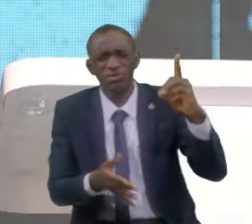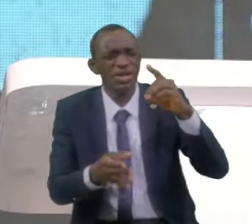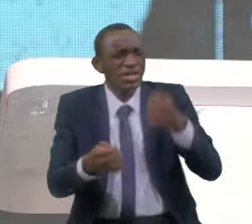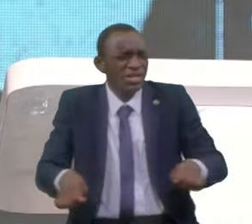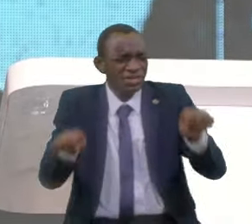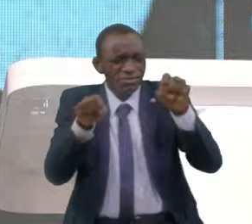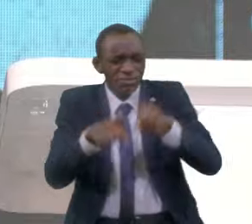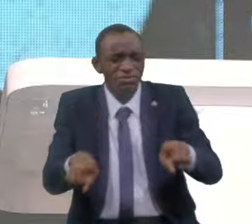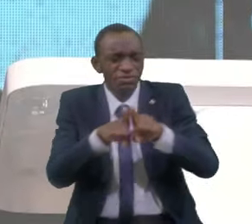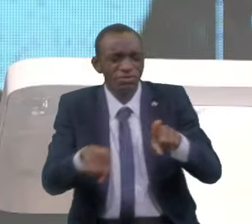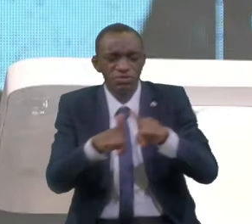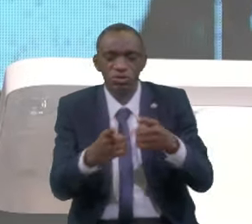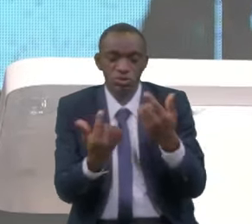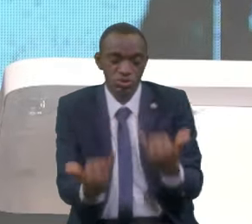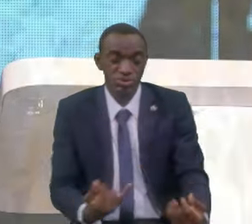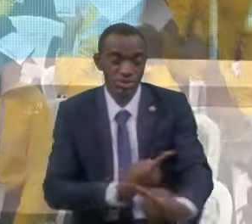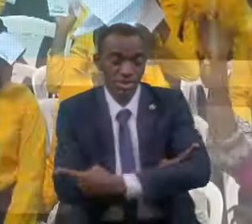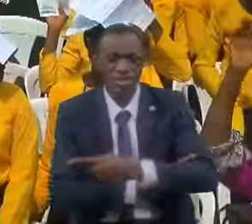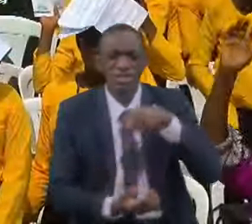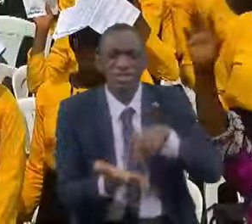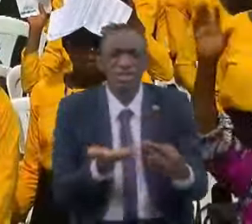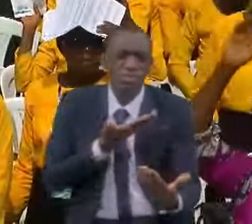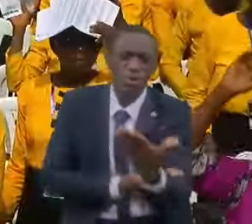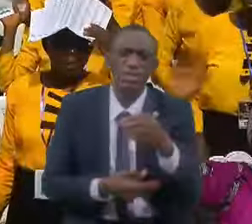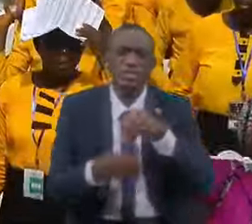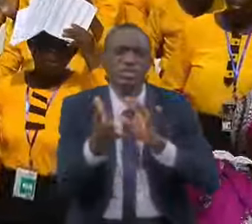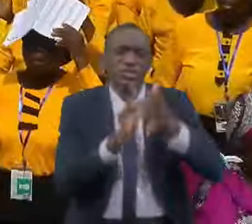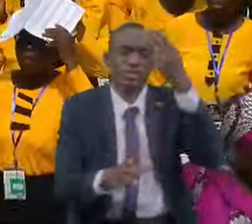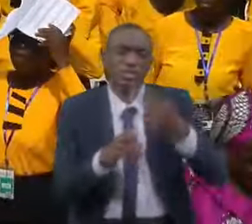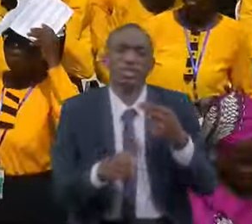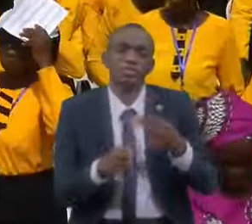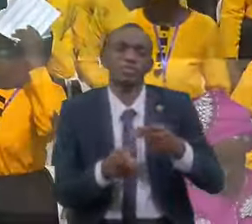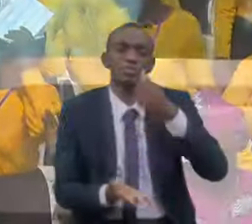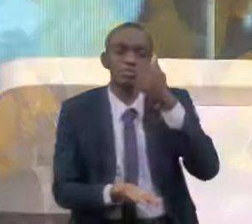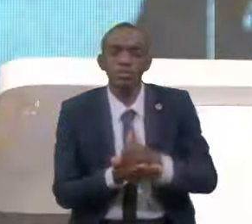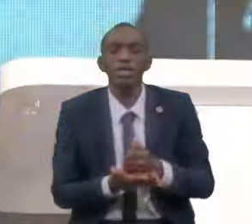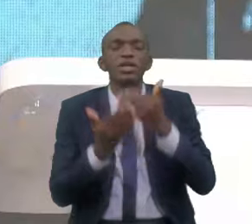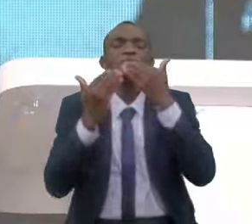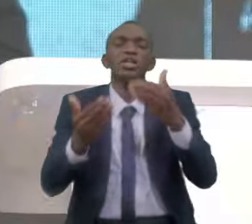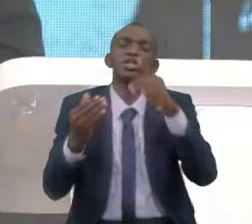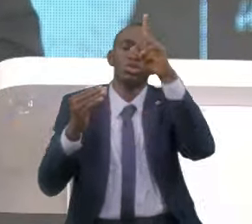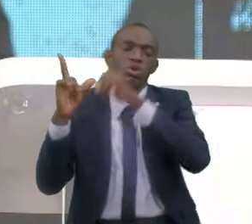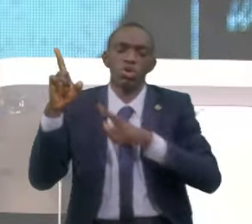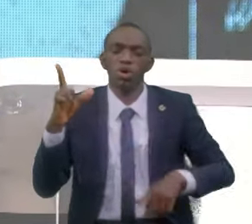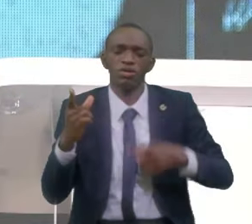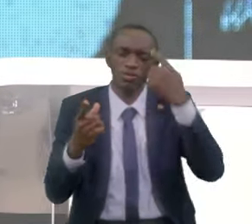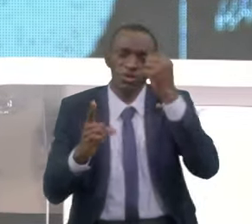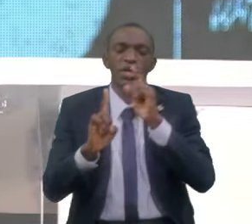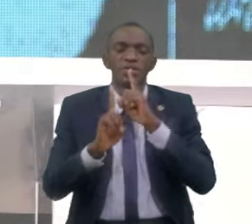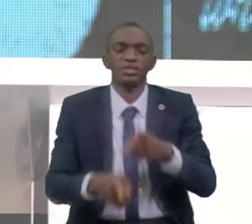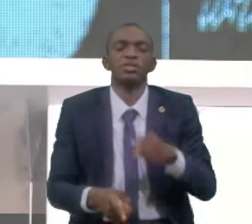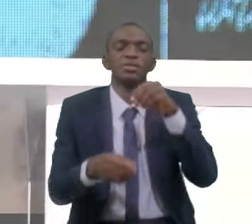this morning, in Jesus' name. Thank you, Lord, for the answer. In